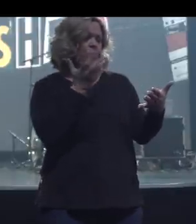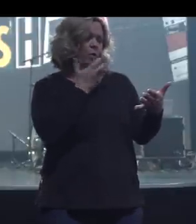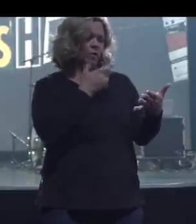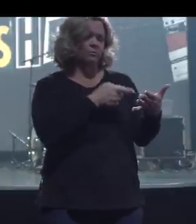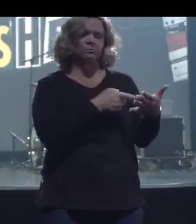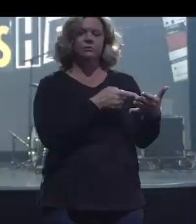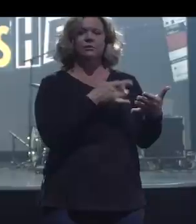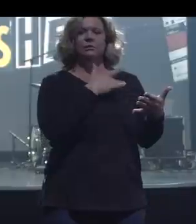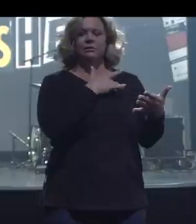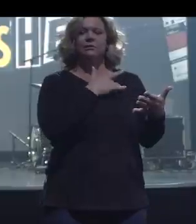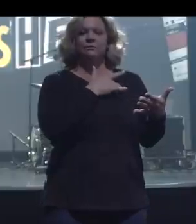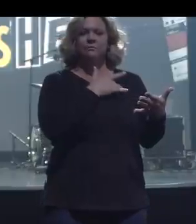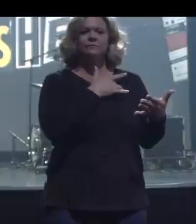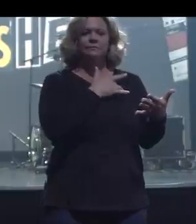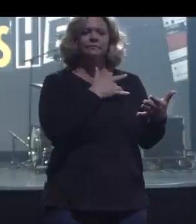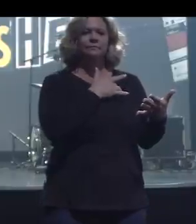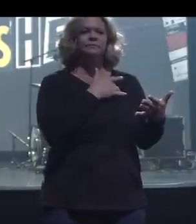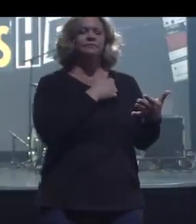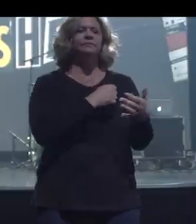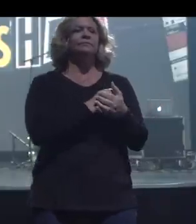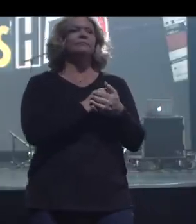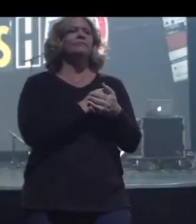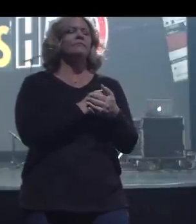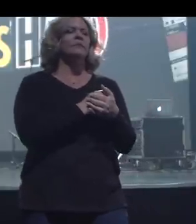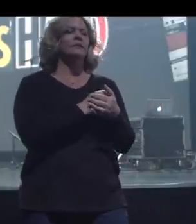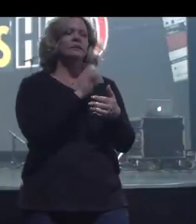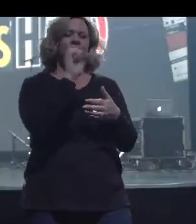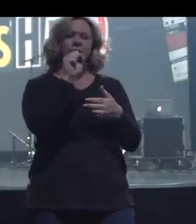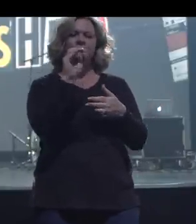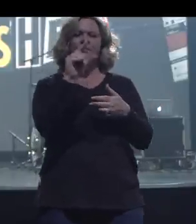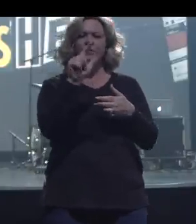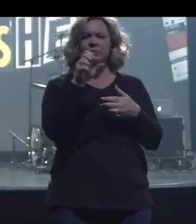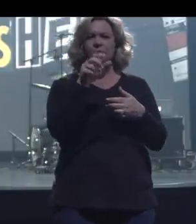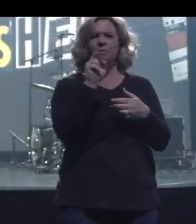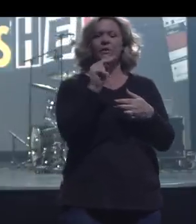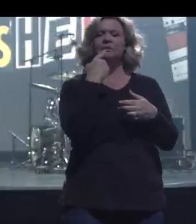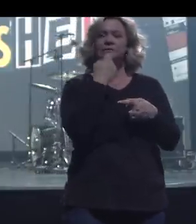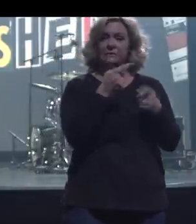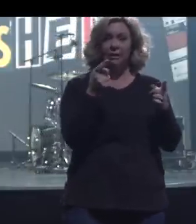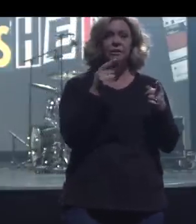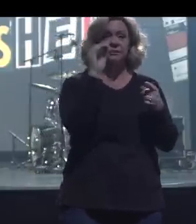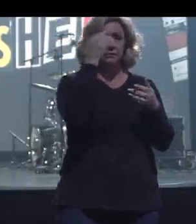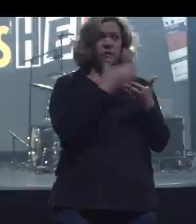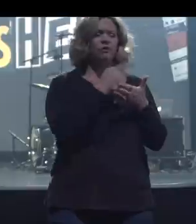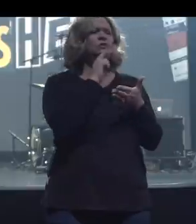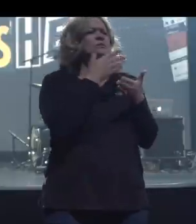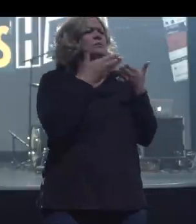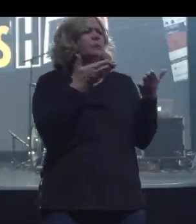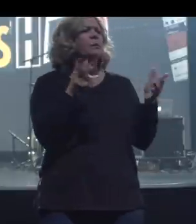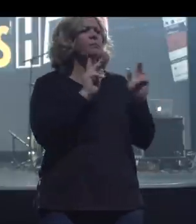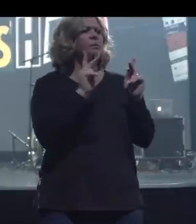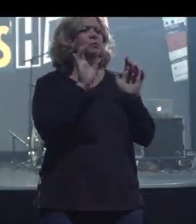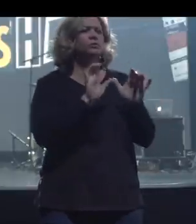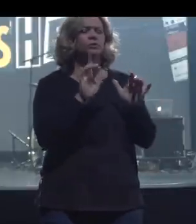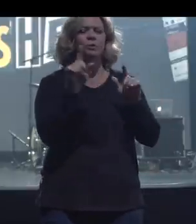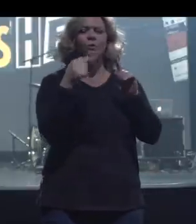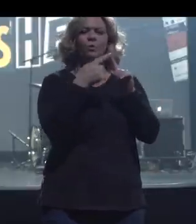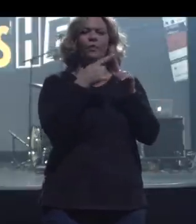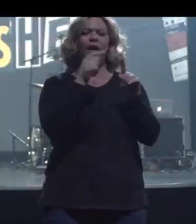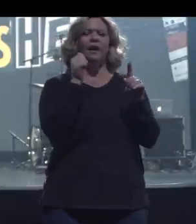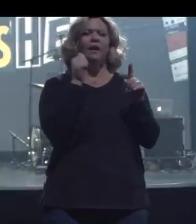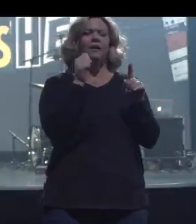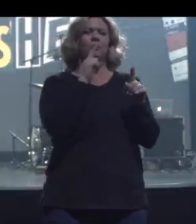mean, just hit me like a ton of bricks. And what it is it's Solomon telling his son, there's something people do where they